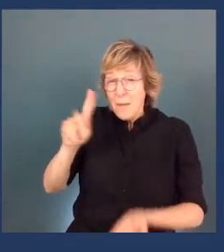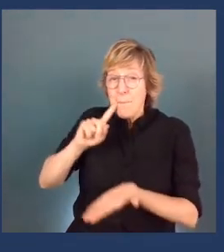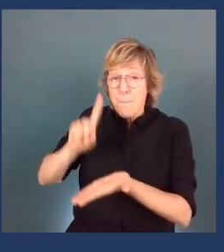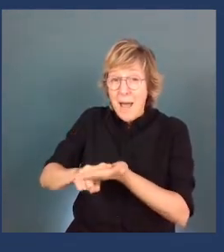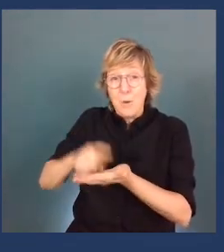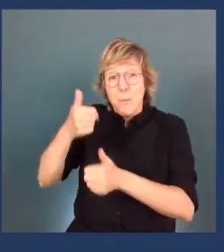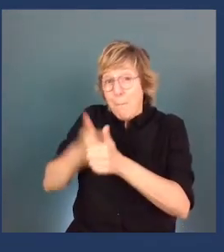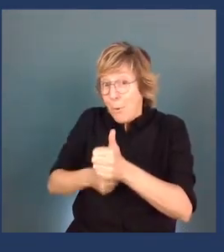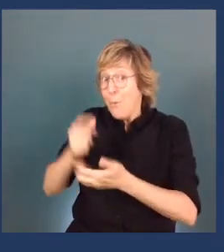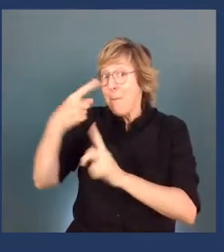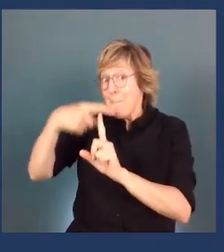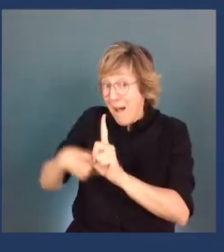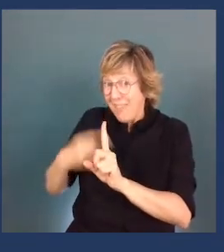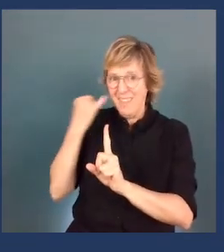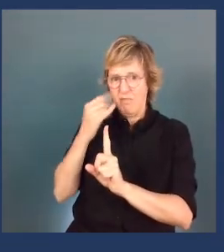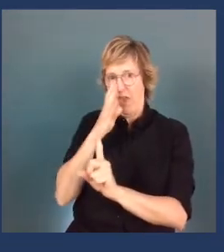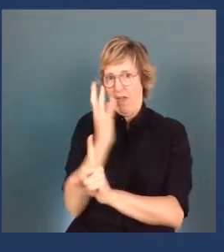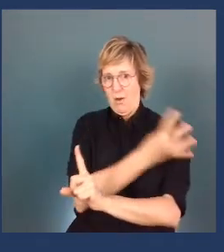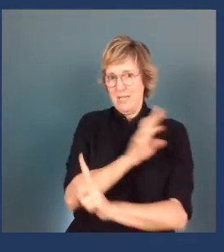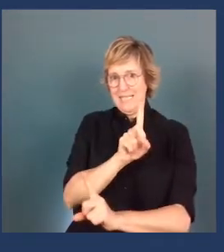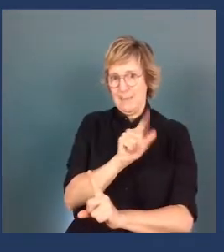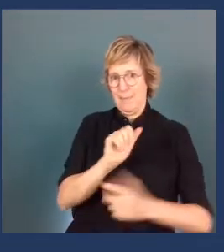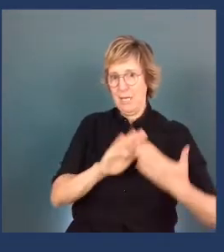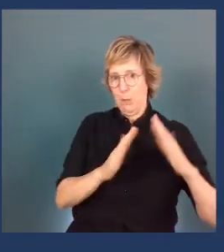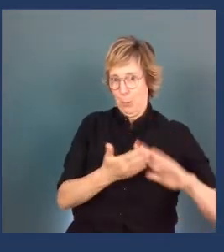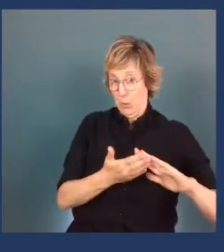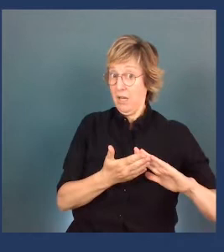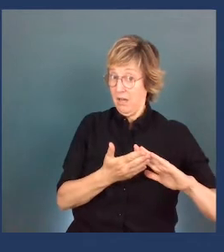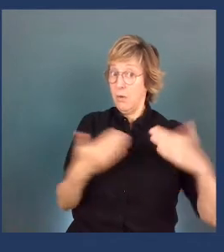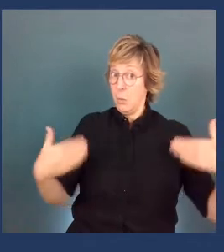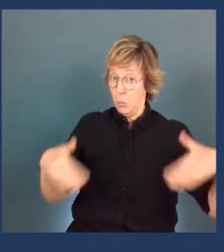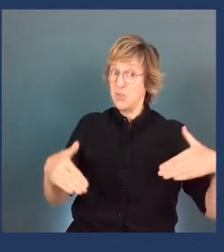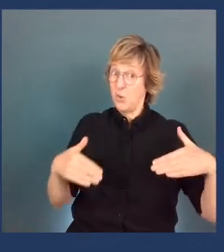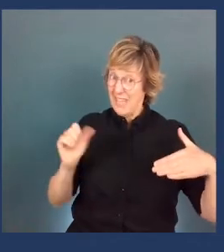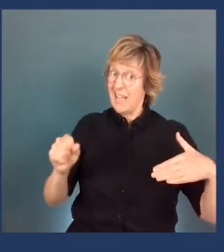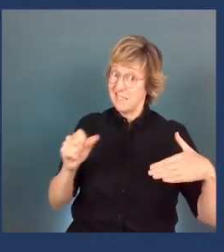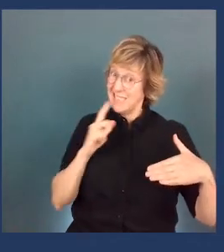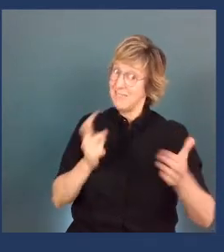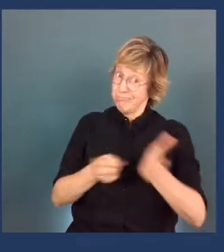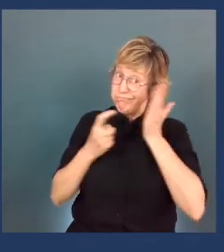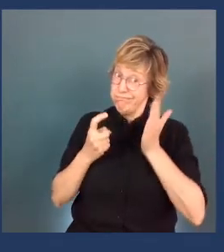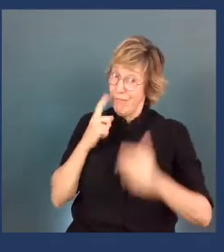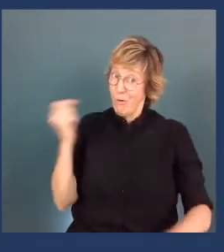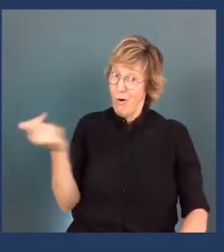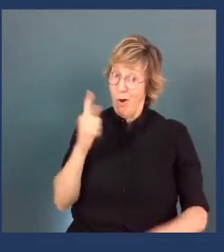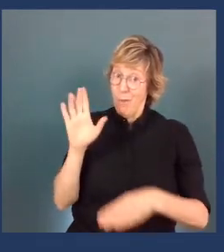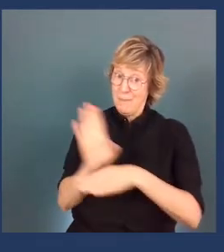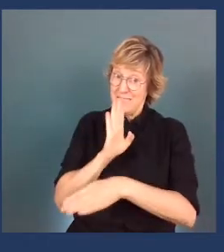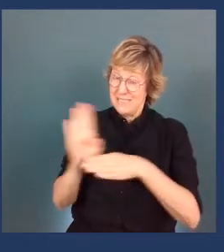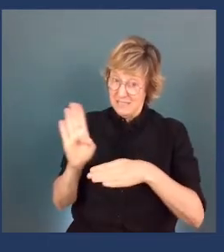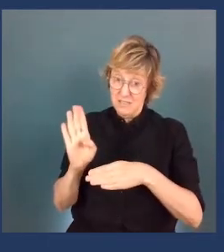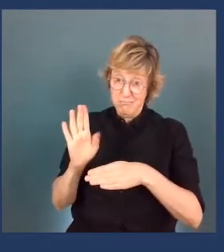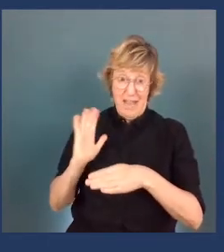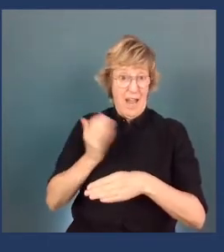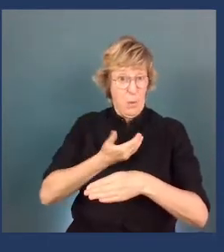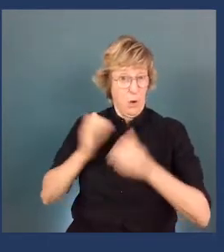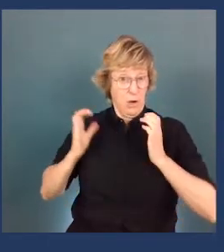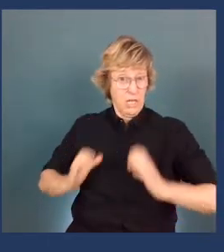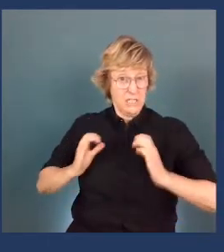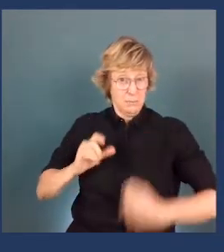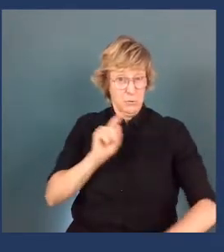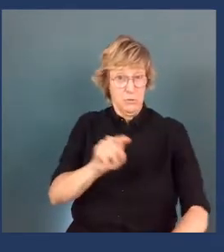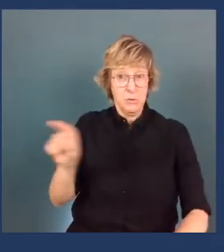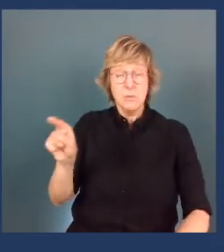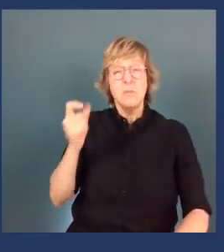ignoring the needs of this community. So yes, absolutely, this is becoming a business imperative for our customers who are, again,